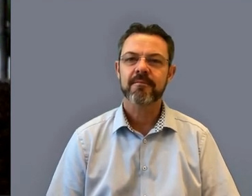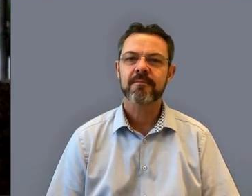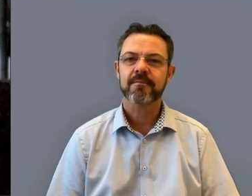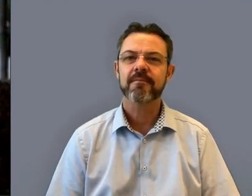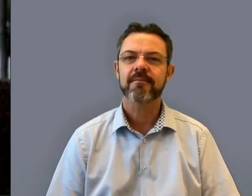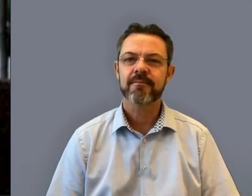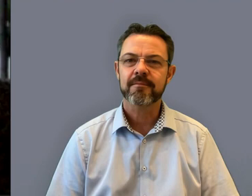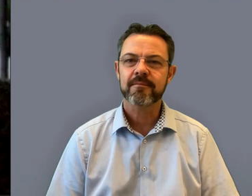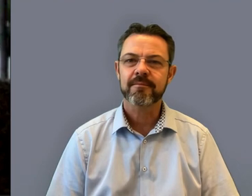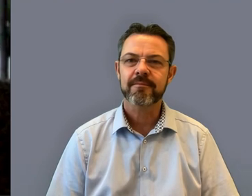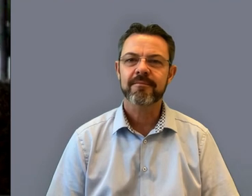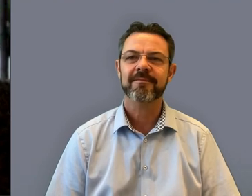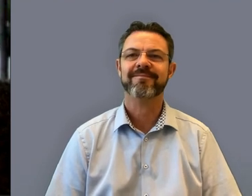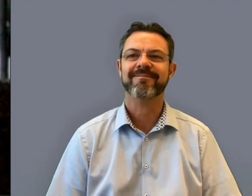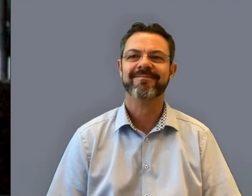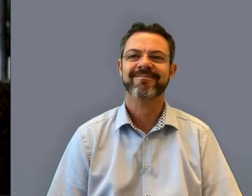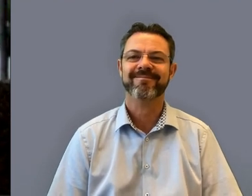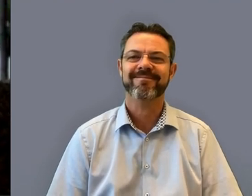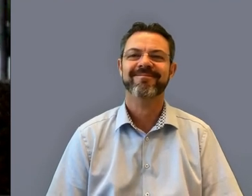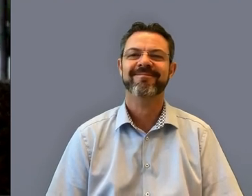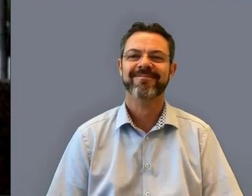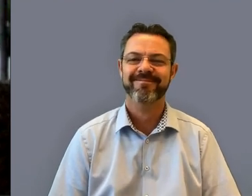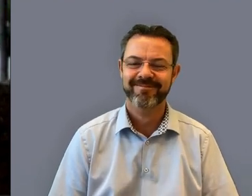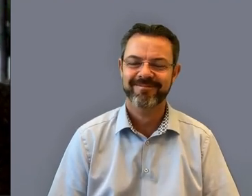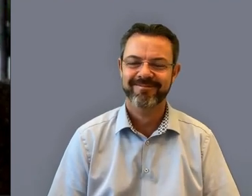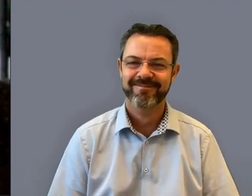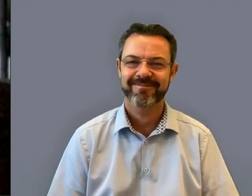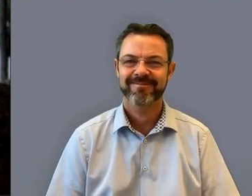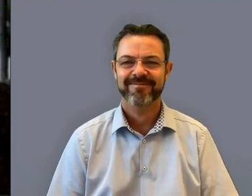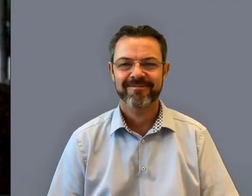have to make a U-turn in the middle of a busy intersection.